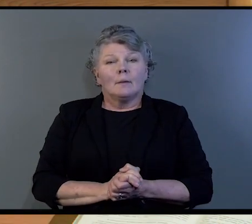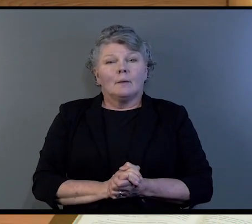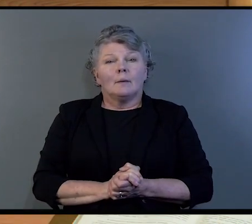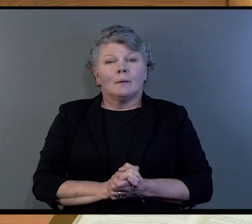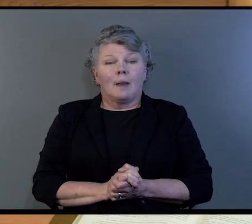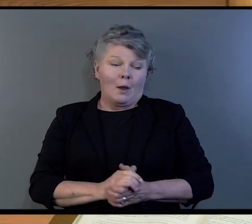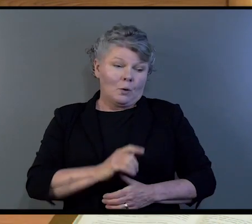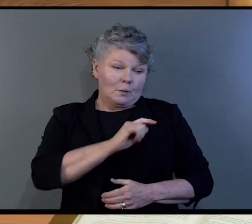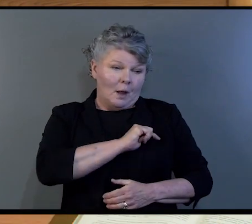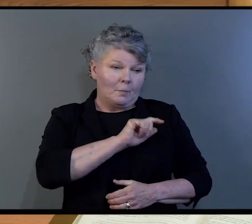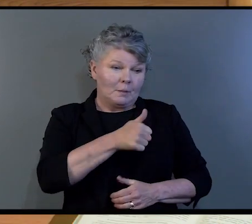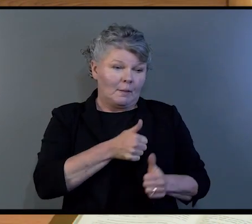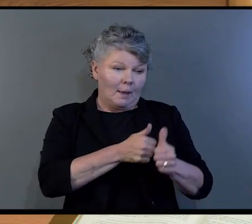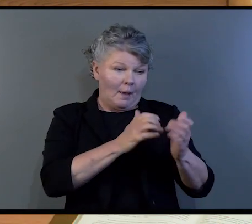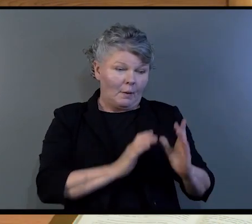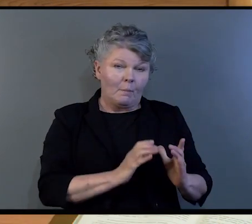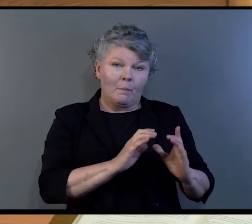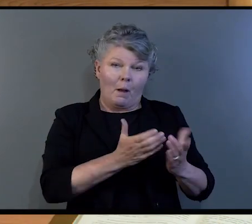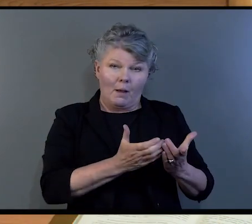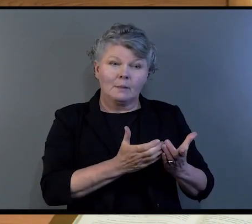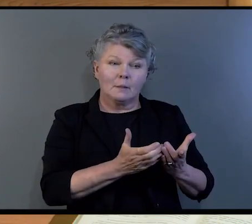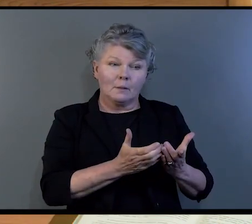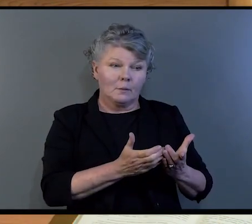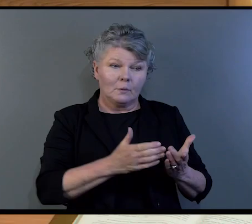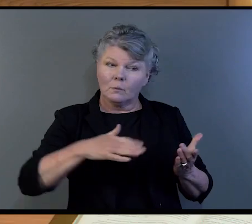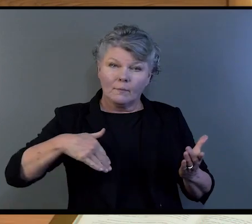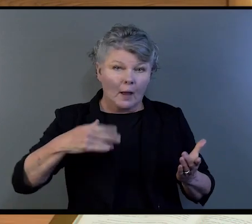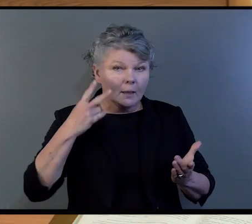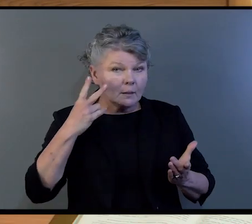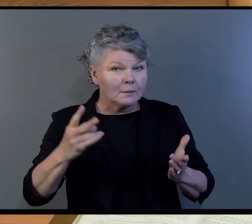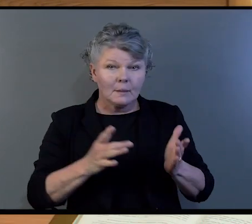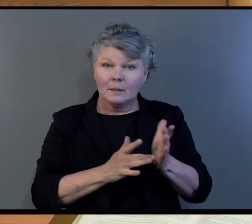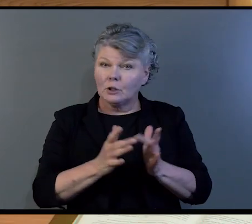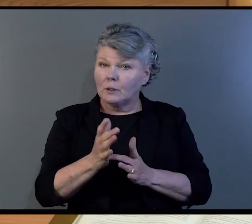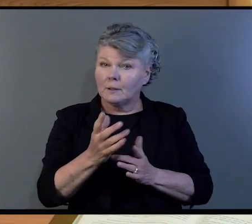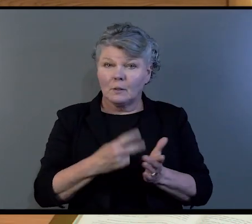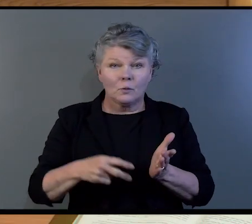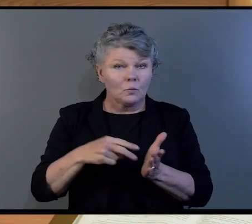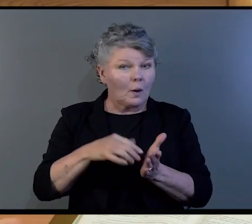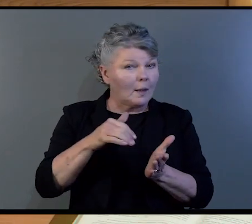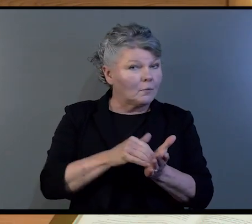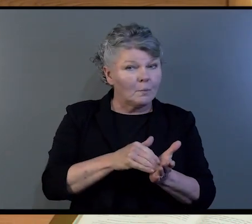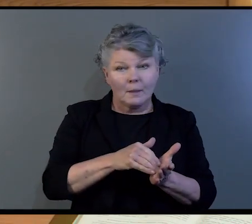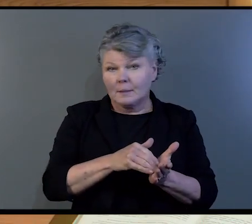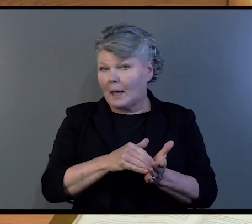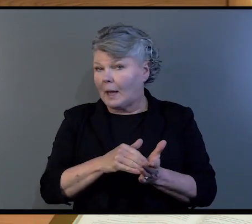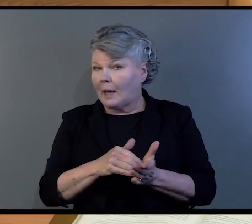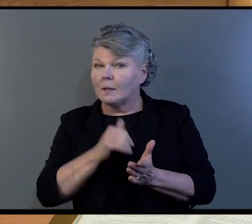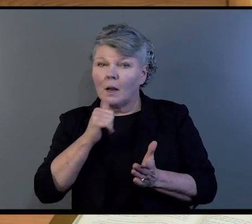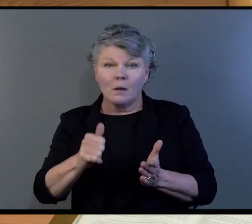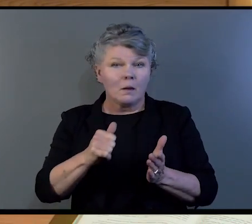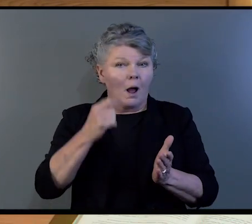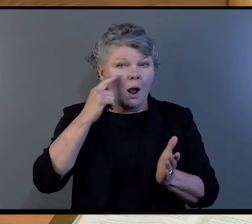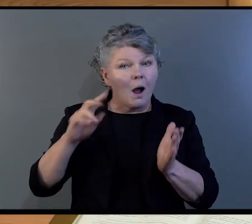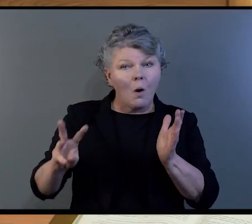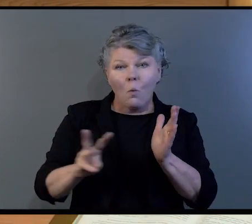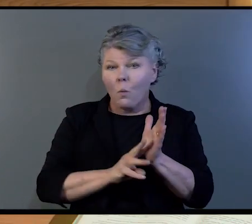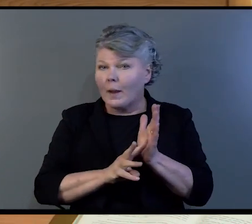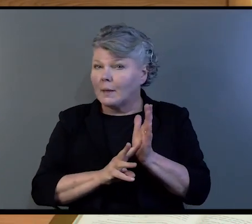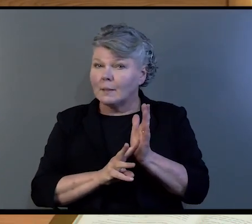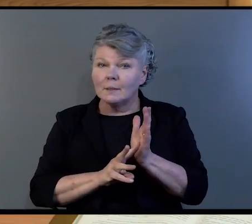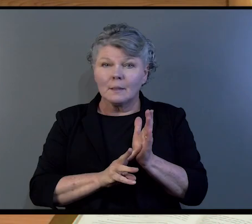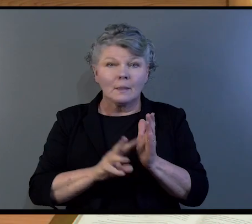Now, unlike Thomas and the other apostles, we have not seen Jesus risen from the dead. We are not eyewitnesses of the